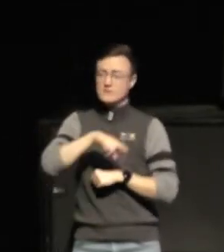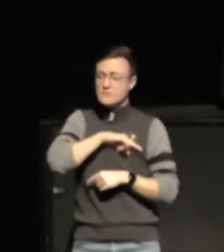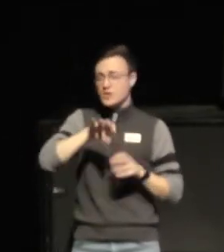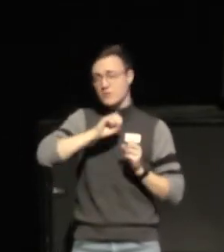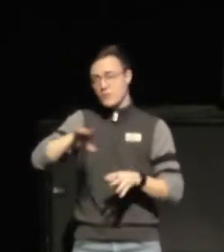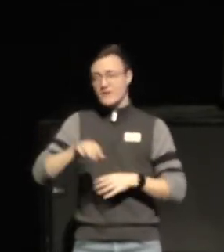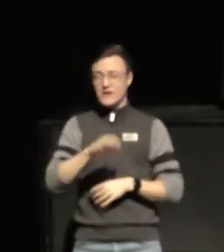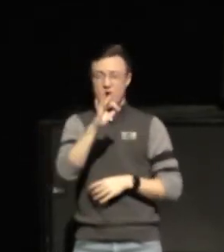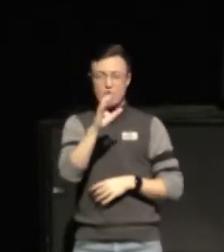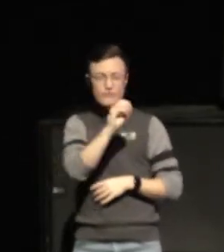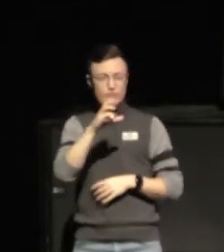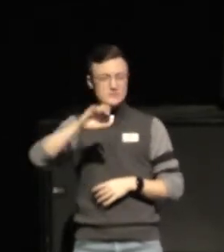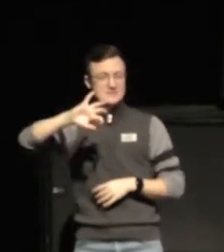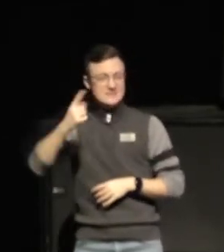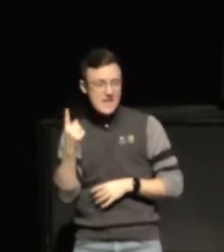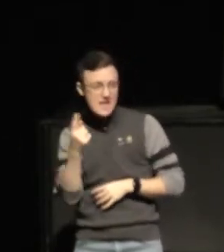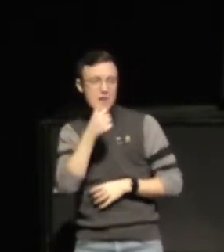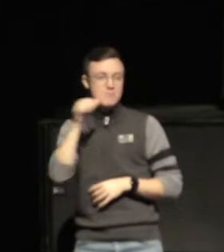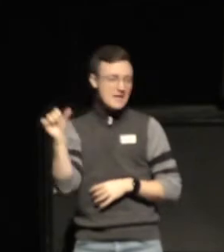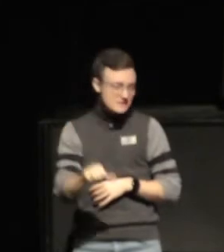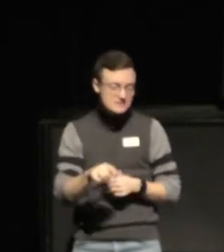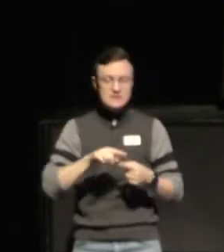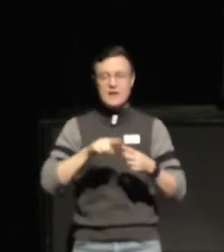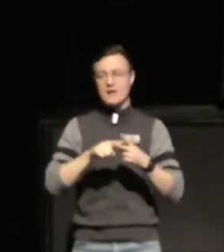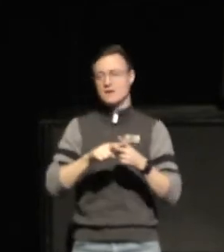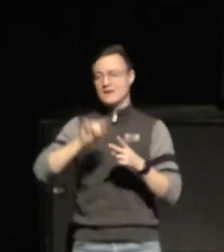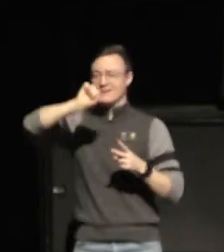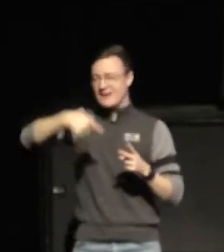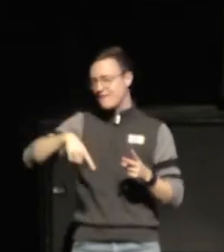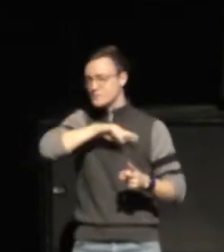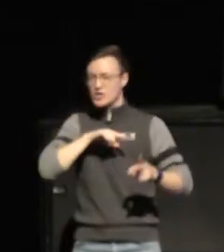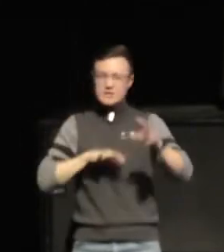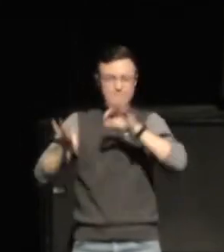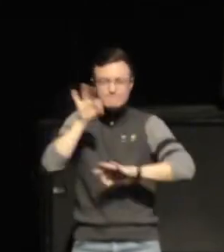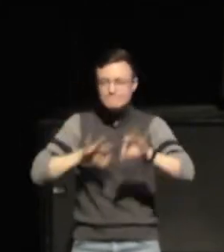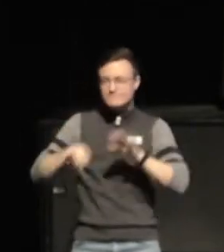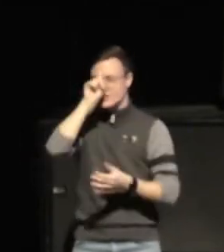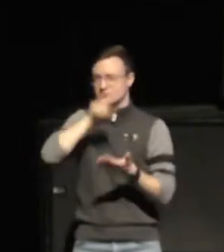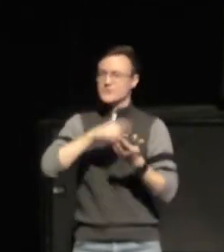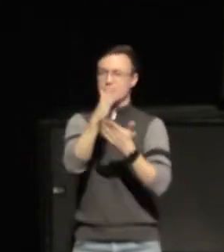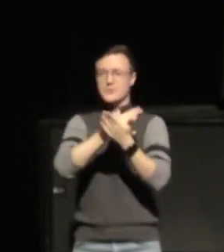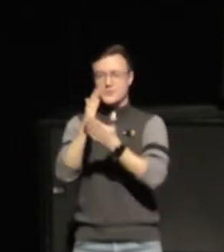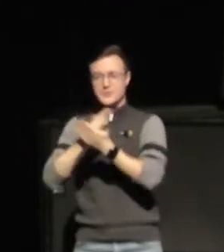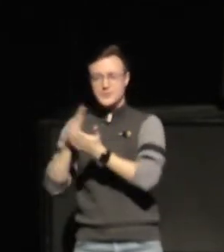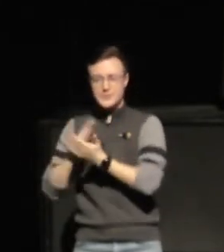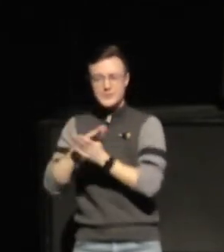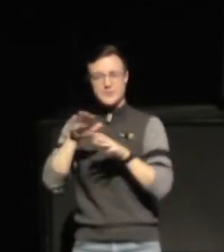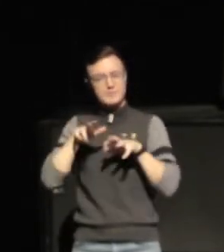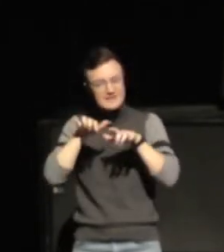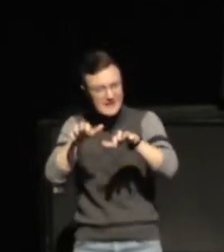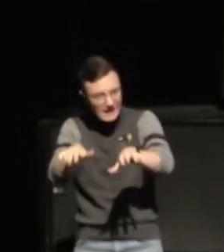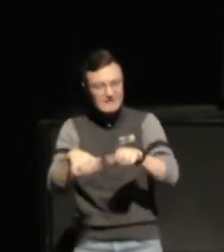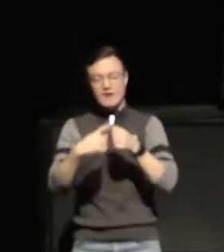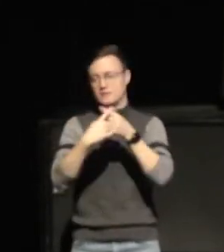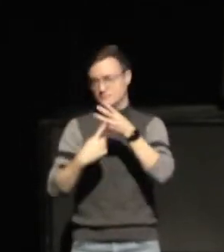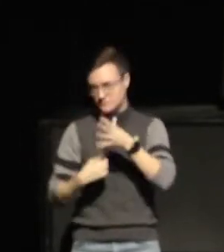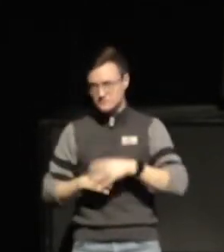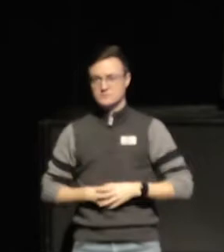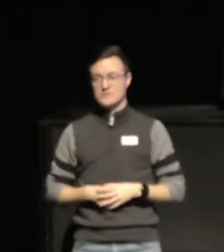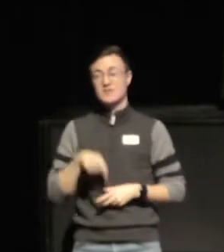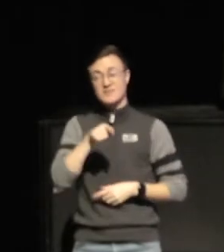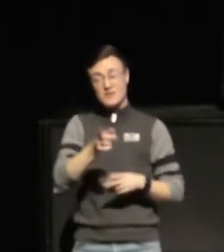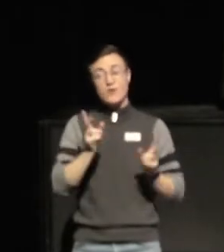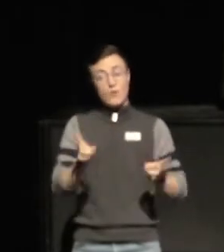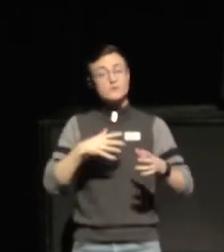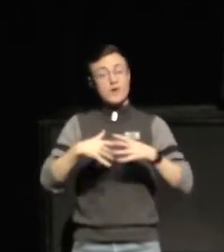depending on, that requires use of pesticides. But it's not only like a technological issue, it's also an issue of